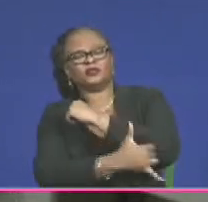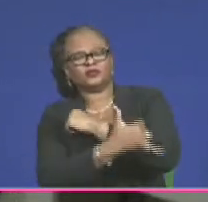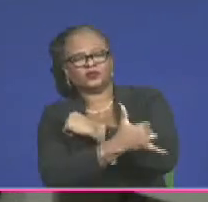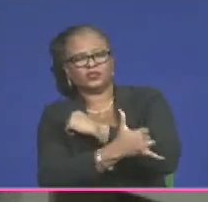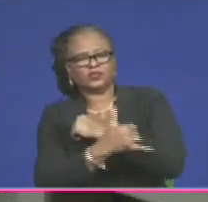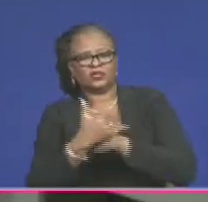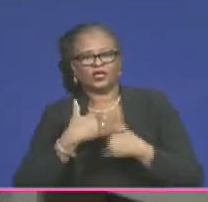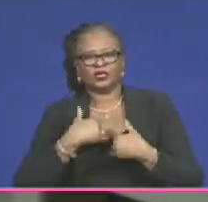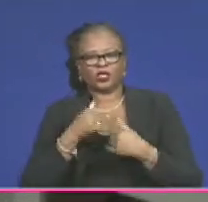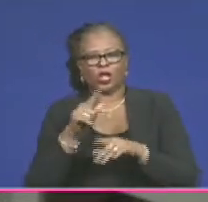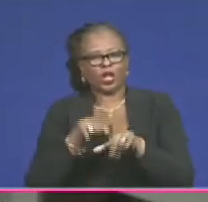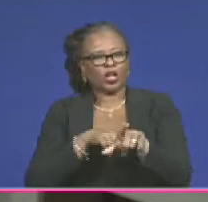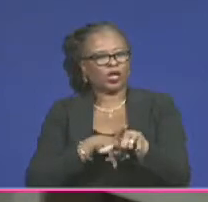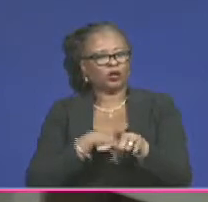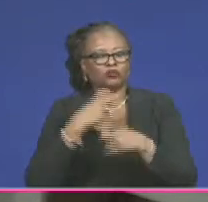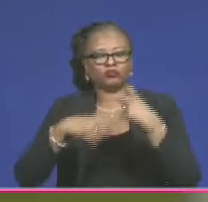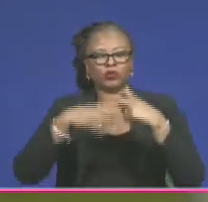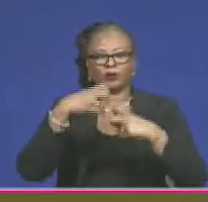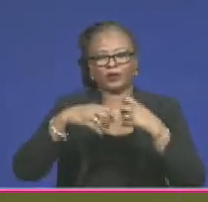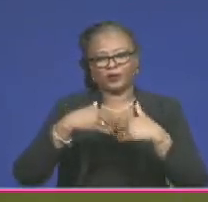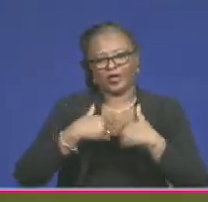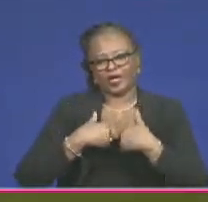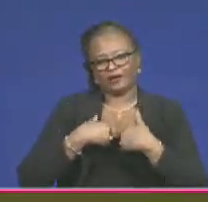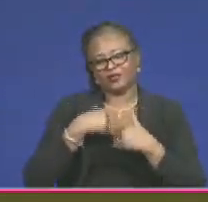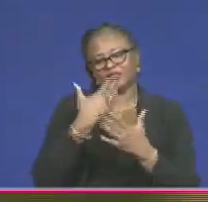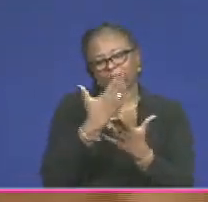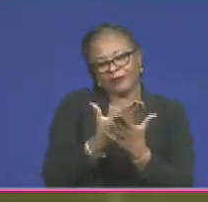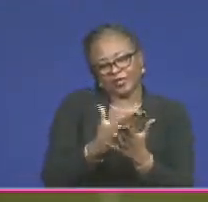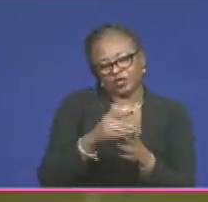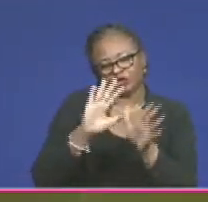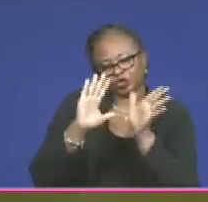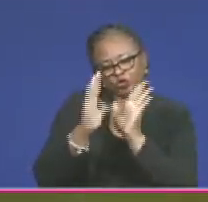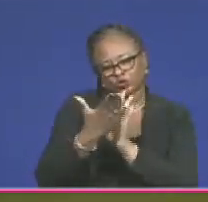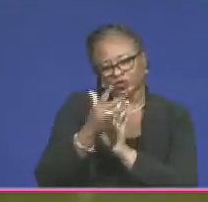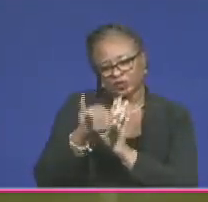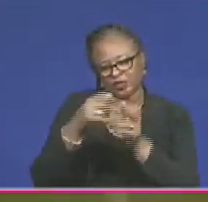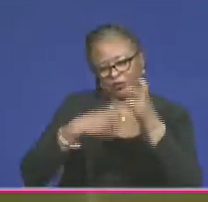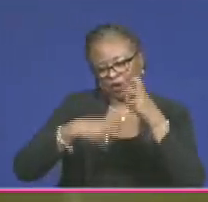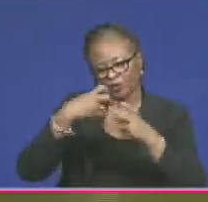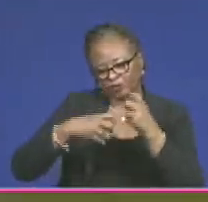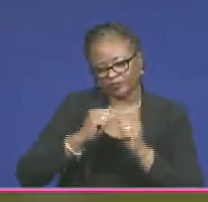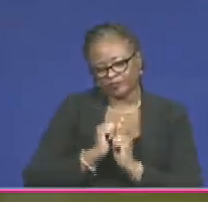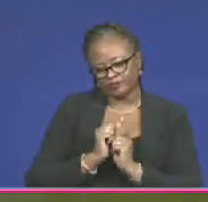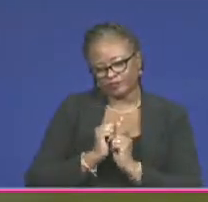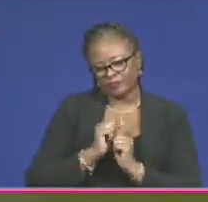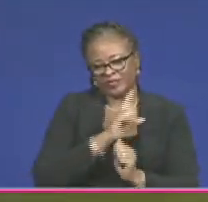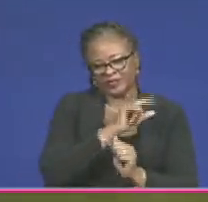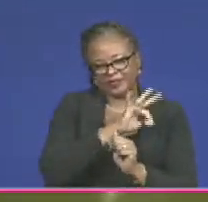it's a long-standing problem that the government is committed to addressing. Carla Palmer, ZNS Network News.